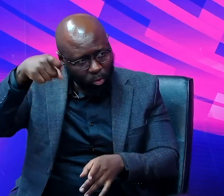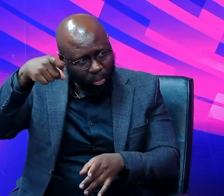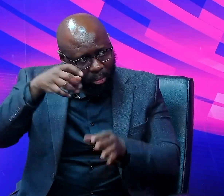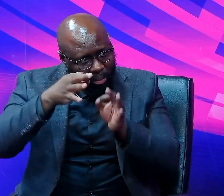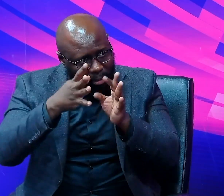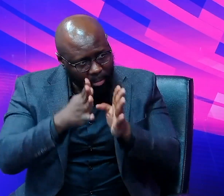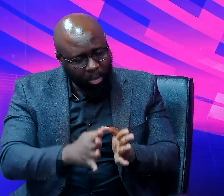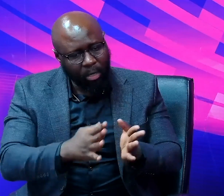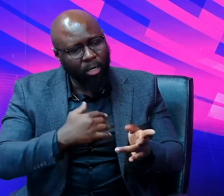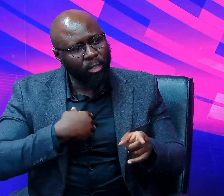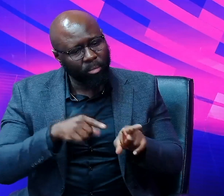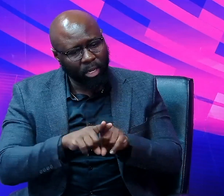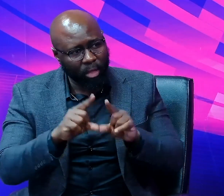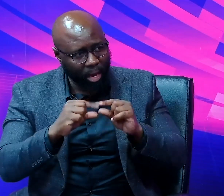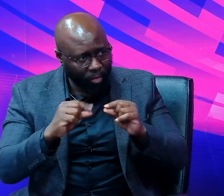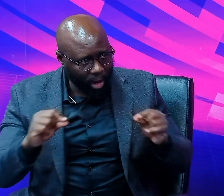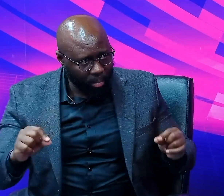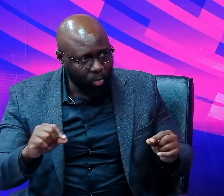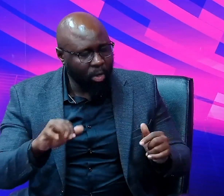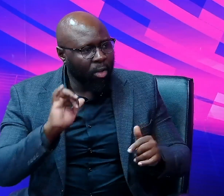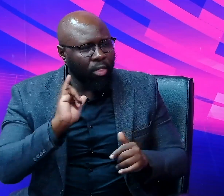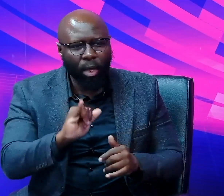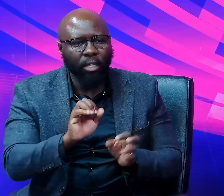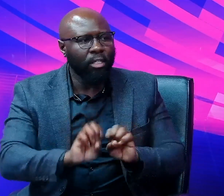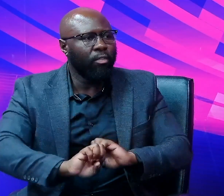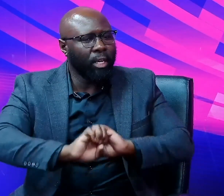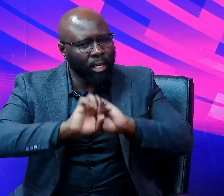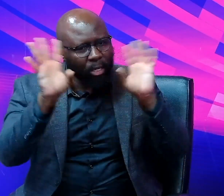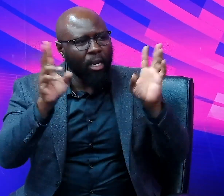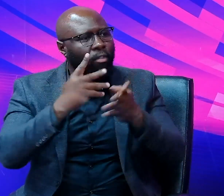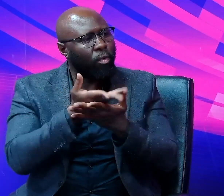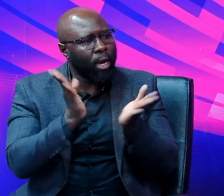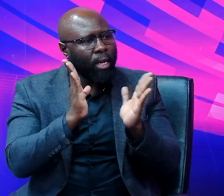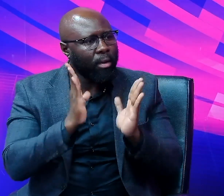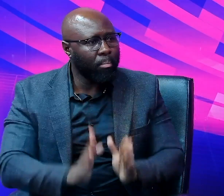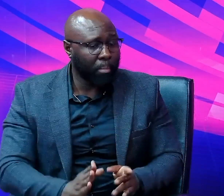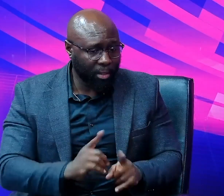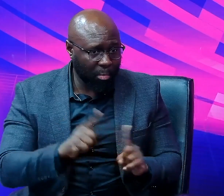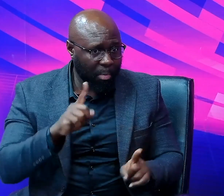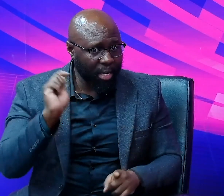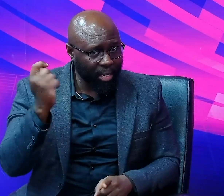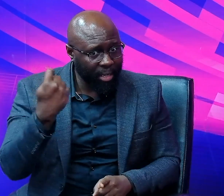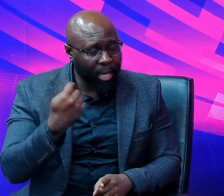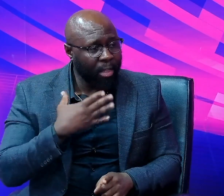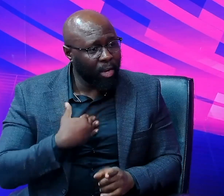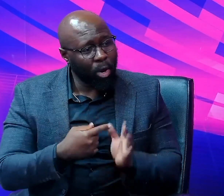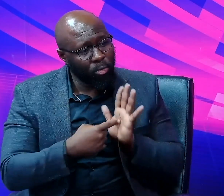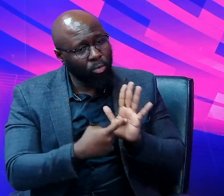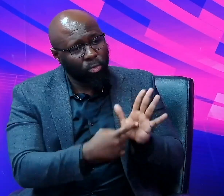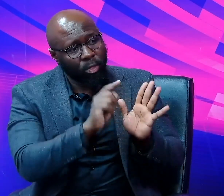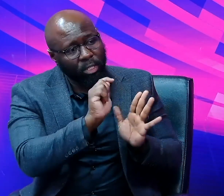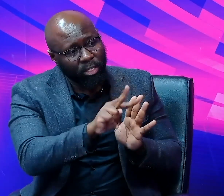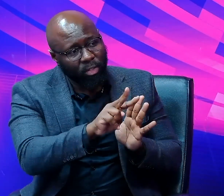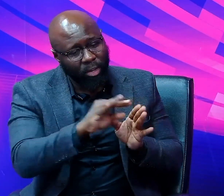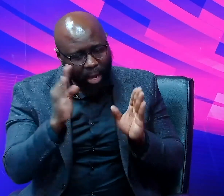see that you will see the floating interpreter. At the same time, you will see captioning. So this